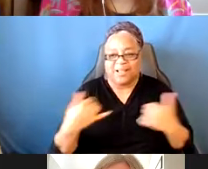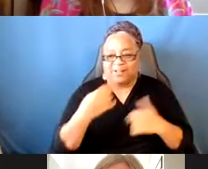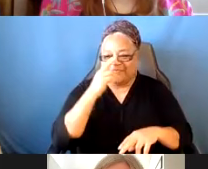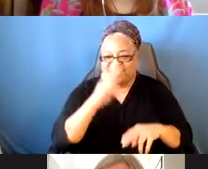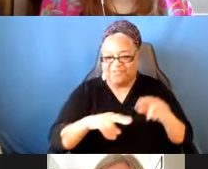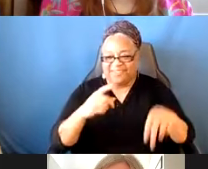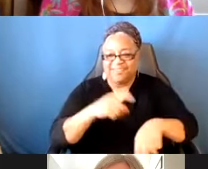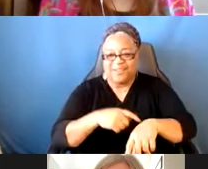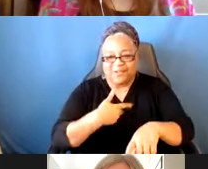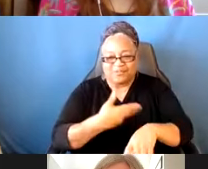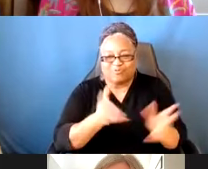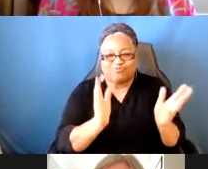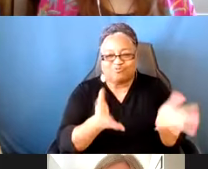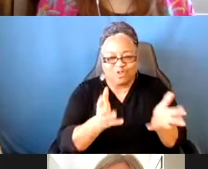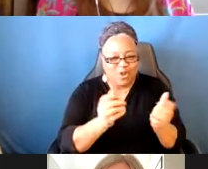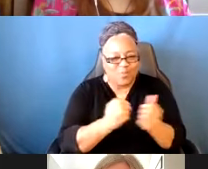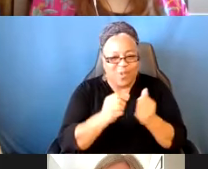about this then.